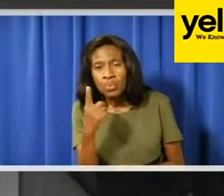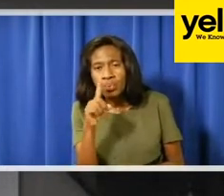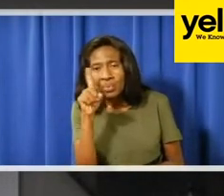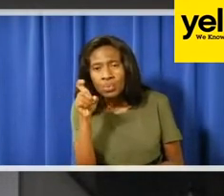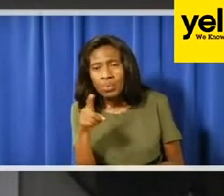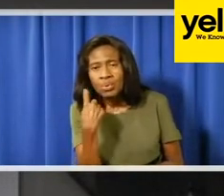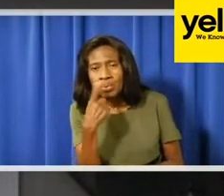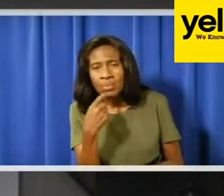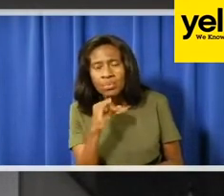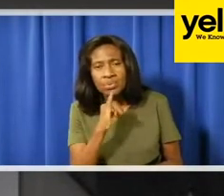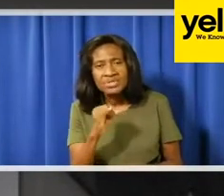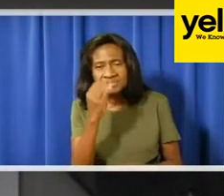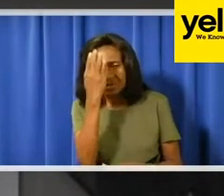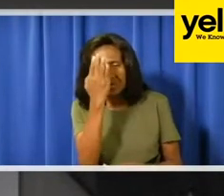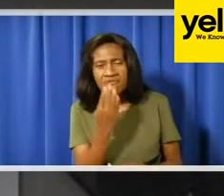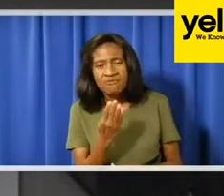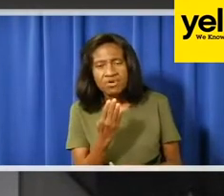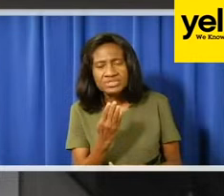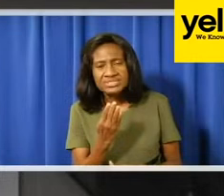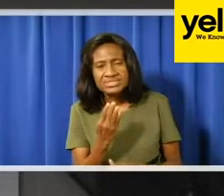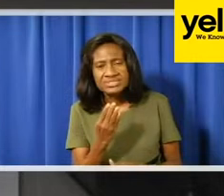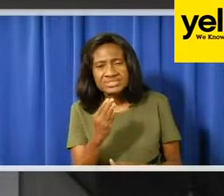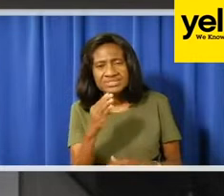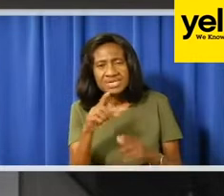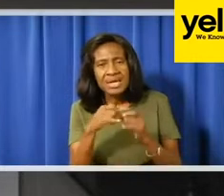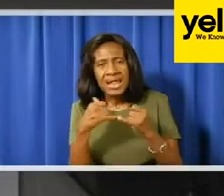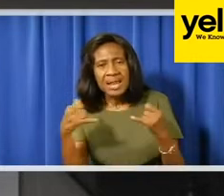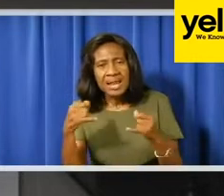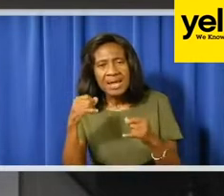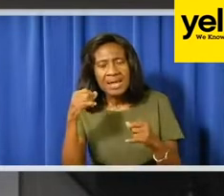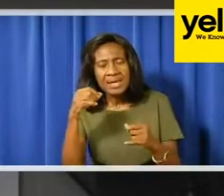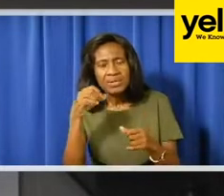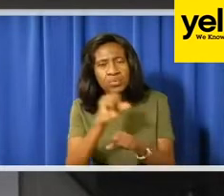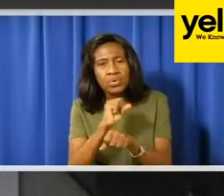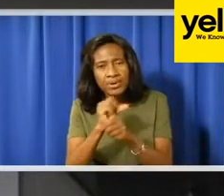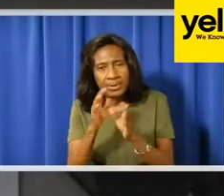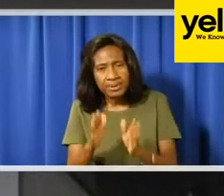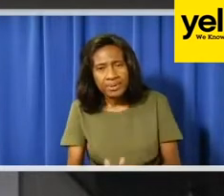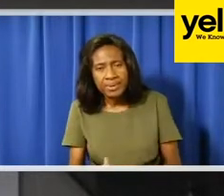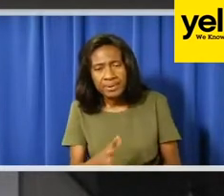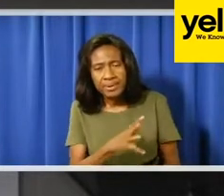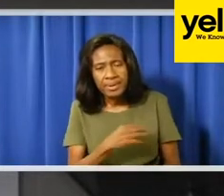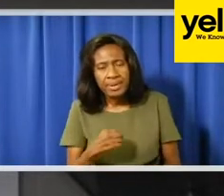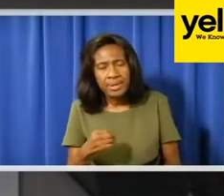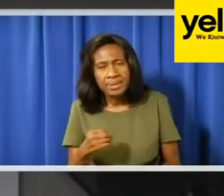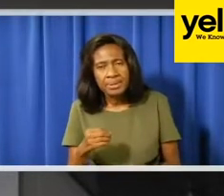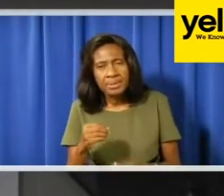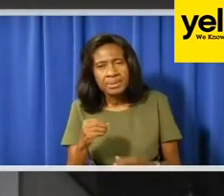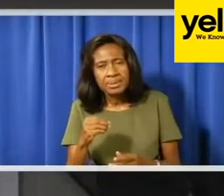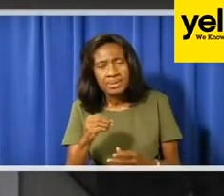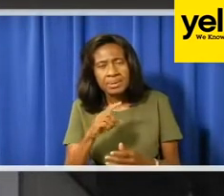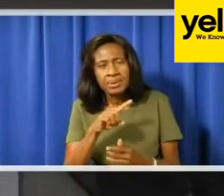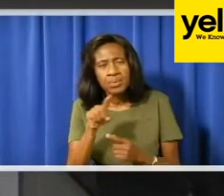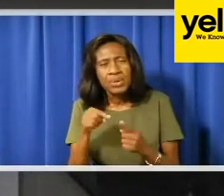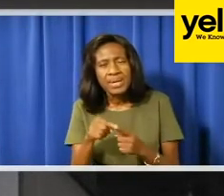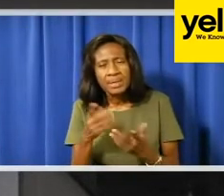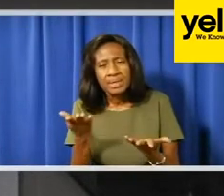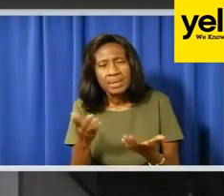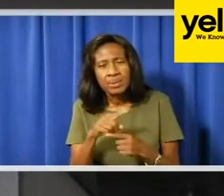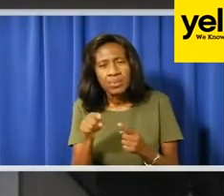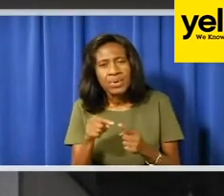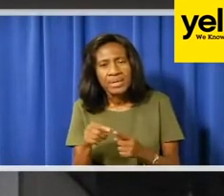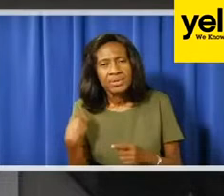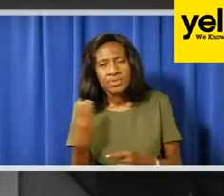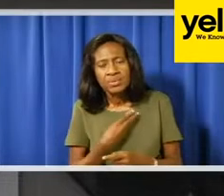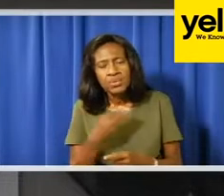we... that also hasn't been released. Why has that been the case, and when do you anticipate that a definition will be